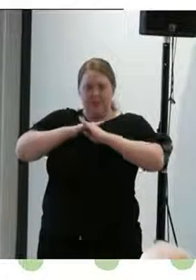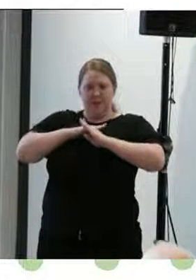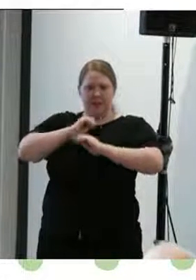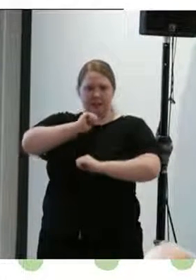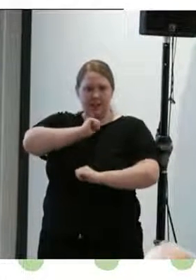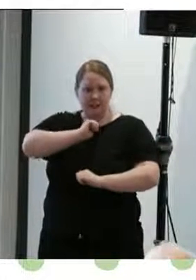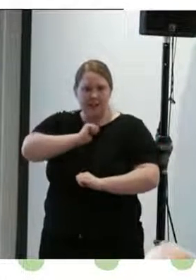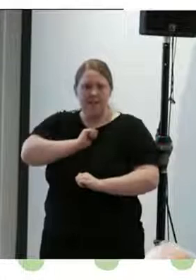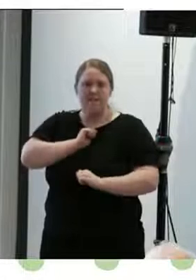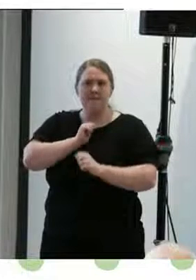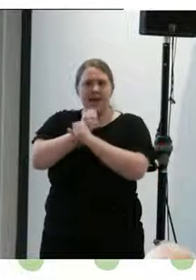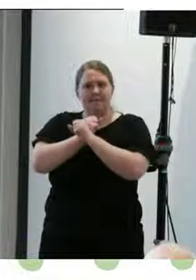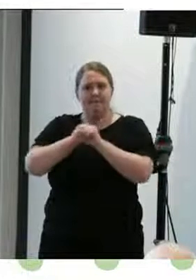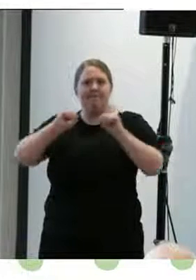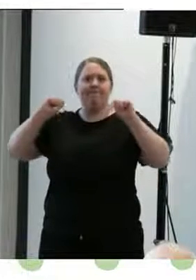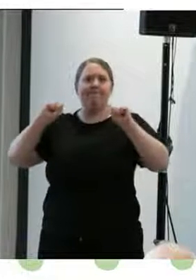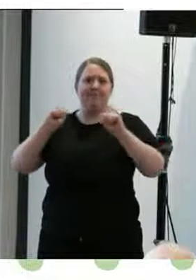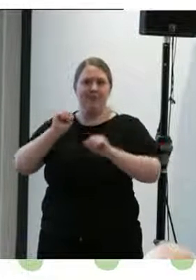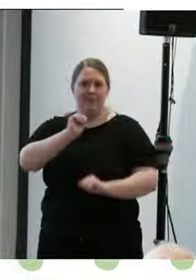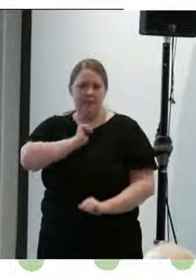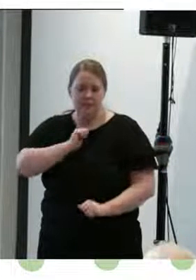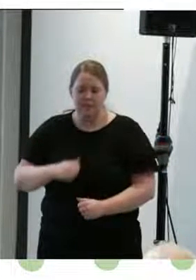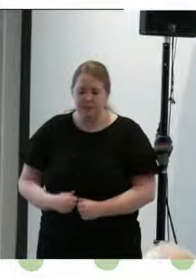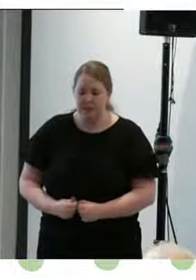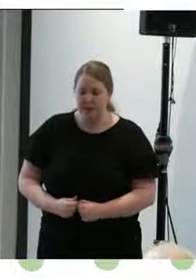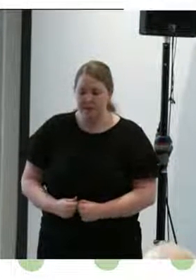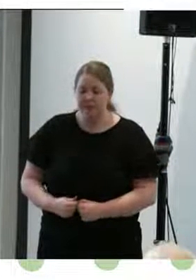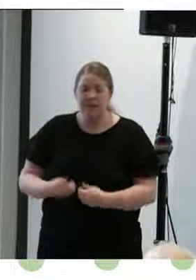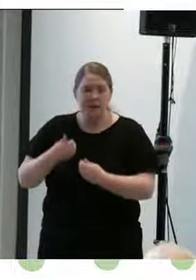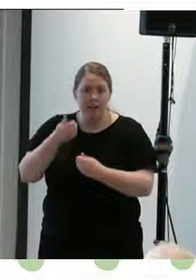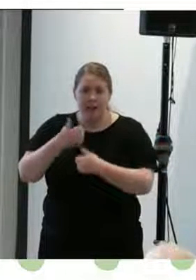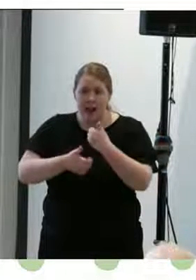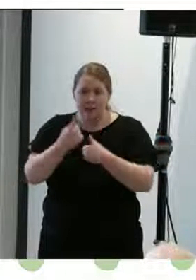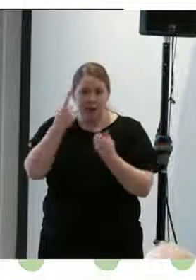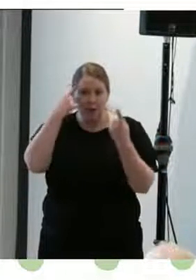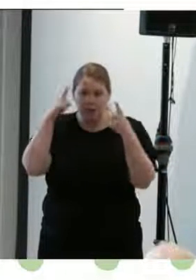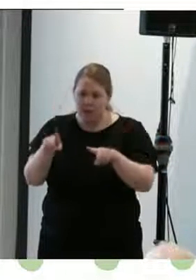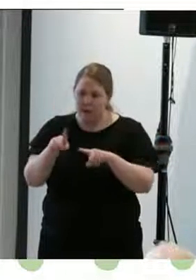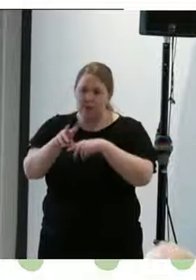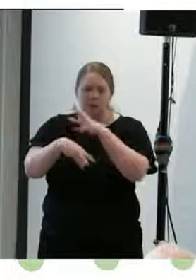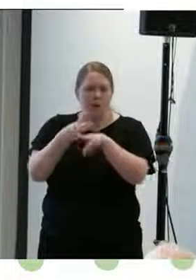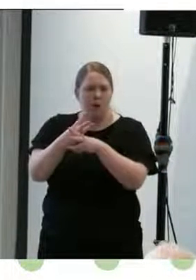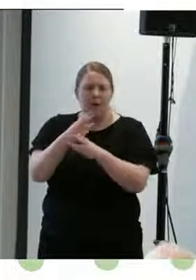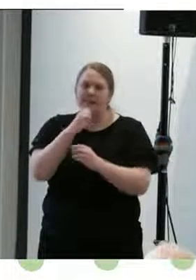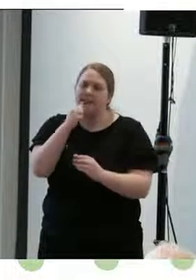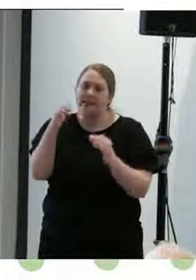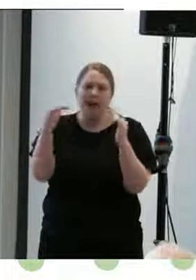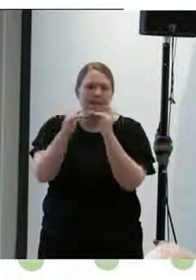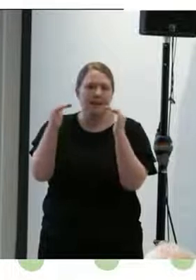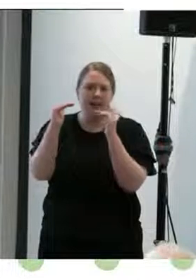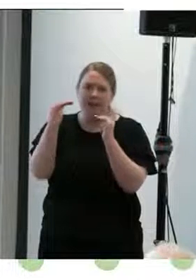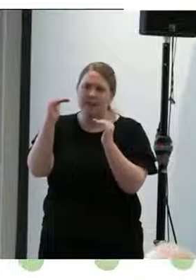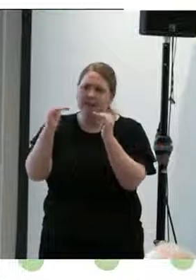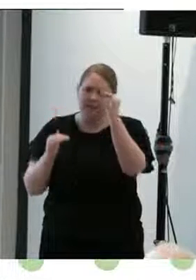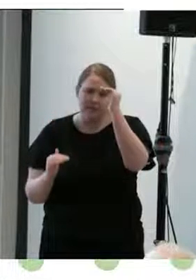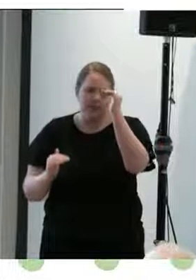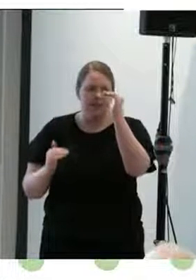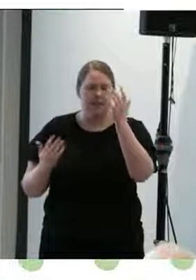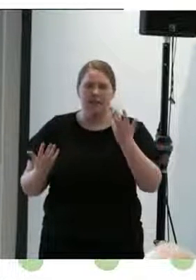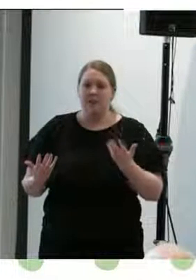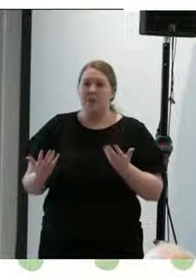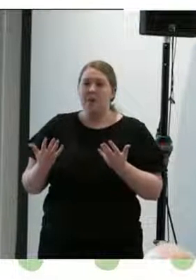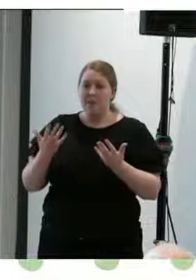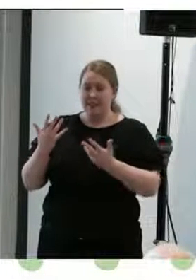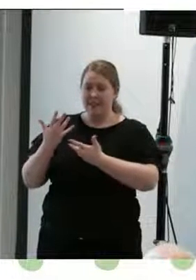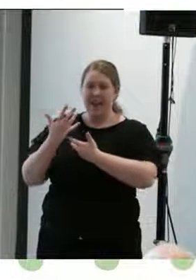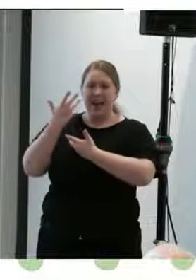so everyone agrees that the world is unequal, but instead of these external or collective struggles